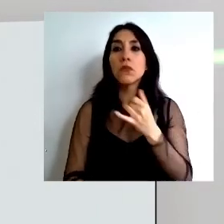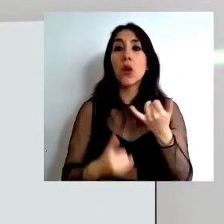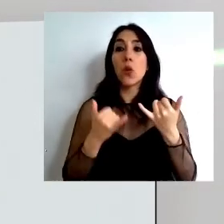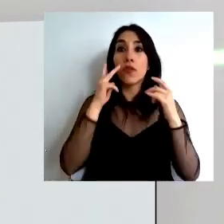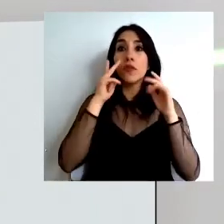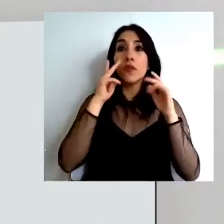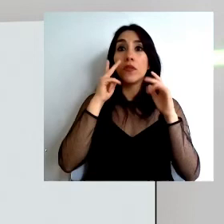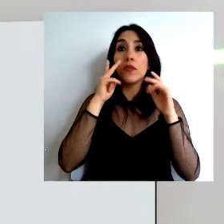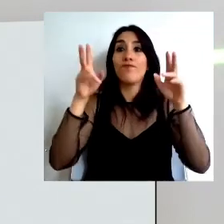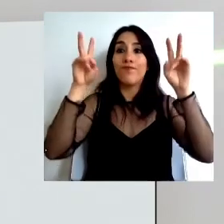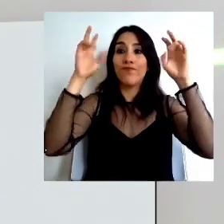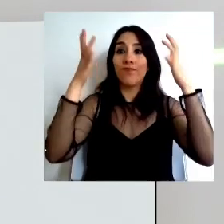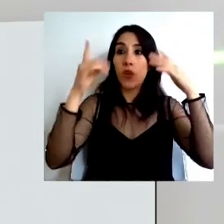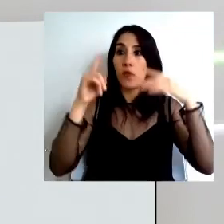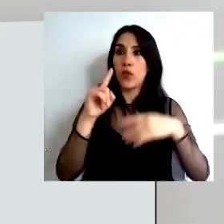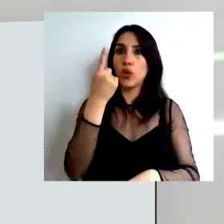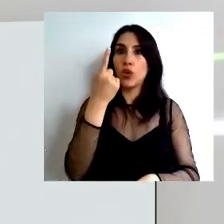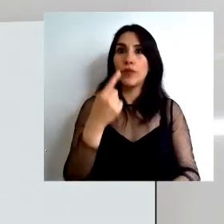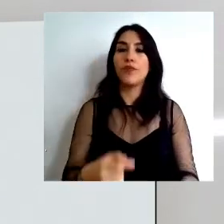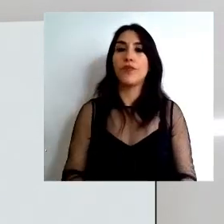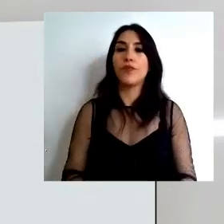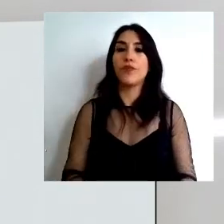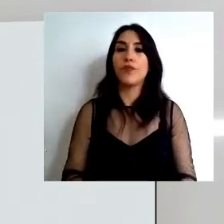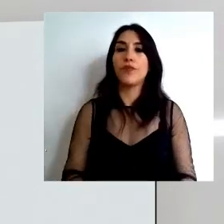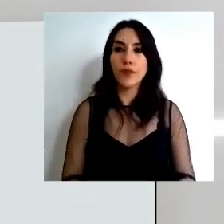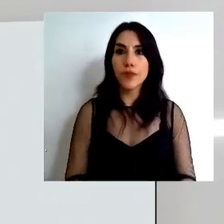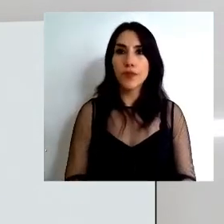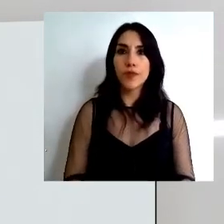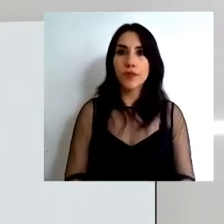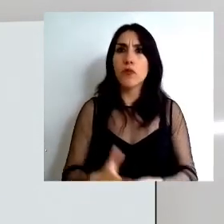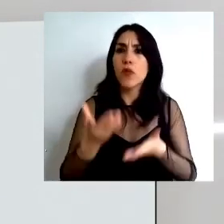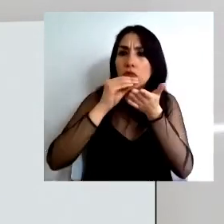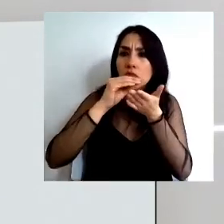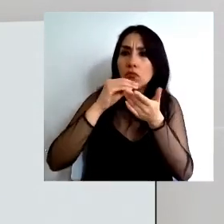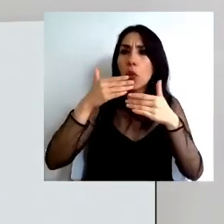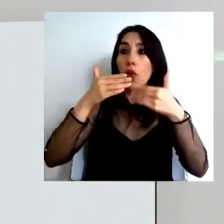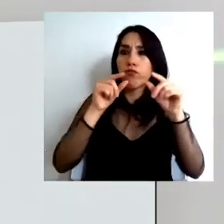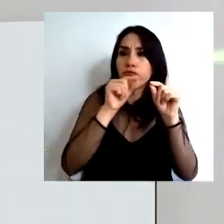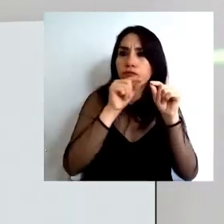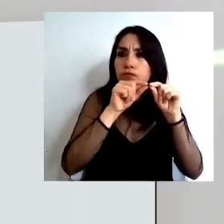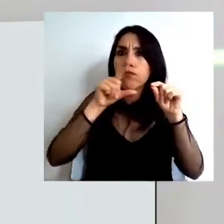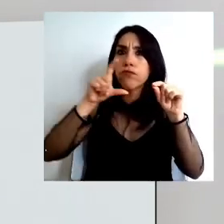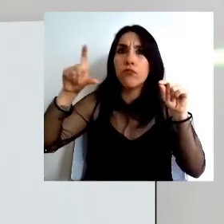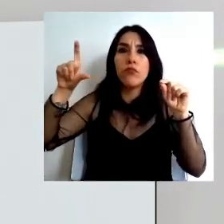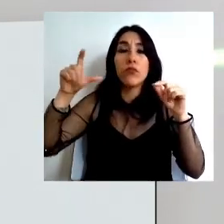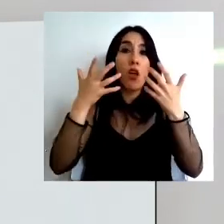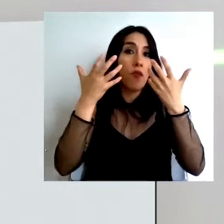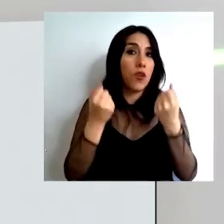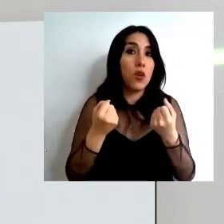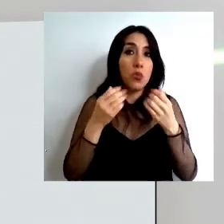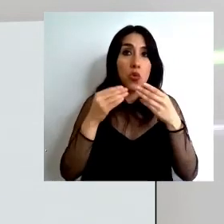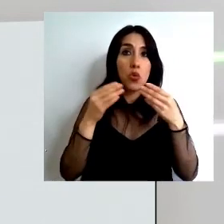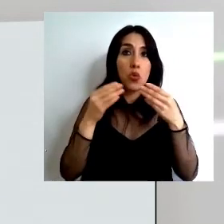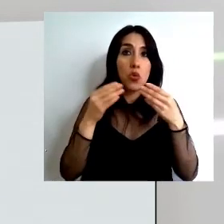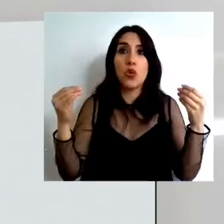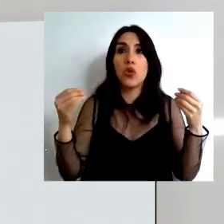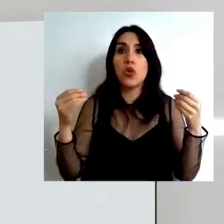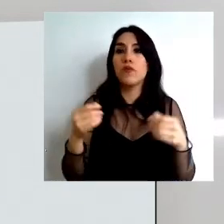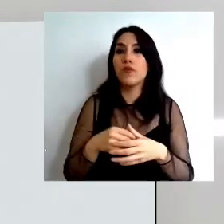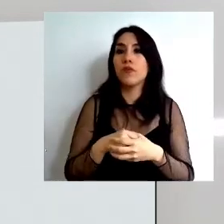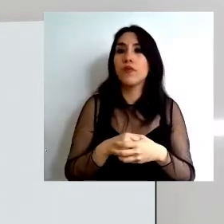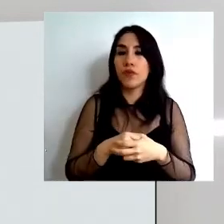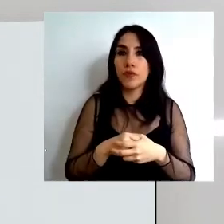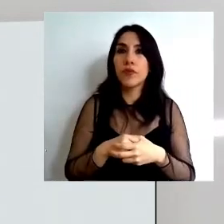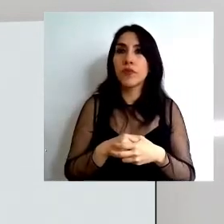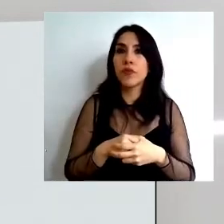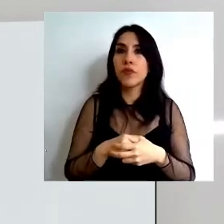find the partners, etc. But there are many roles, as you've understood also from Walburga's testimonial, many roles that are needed to develop